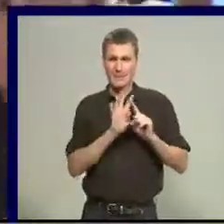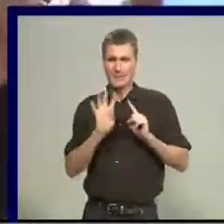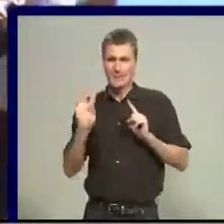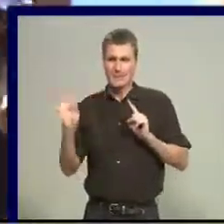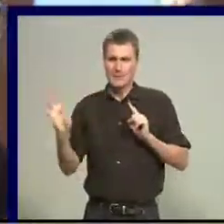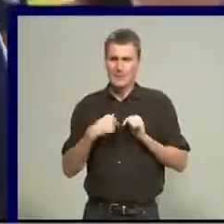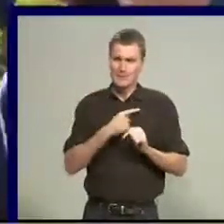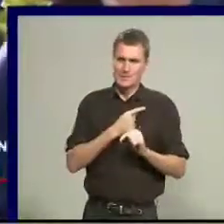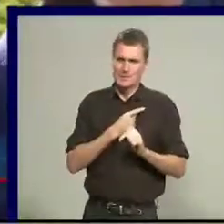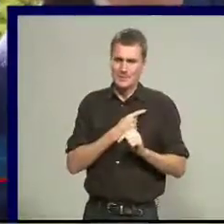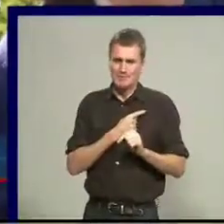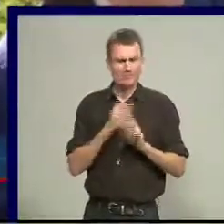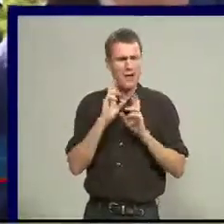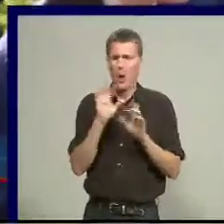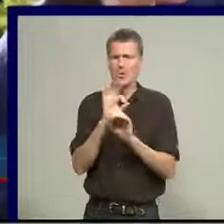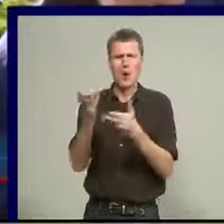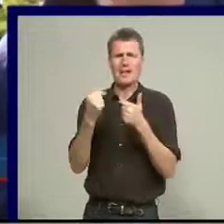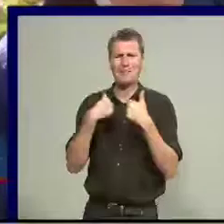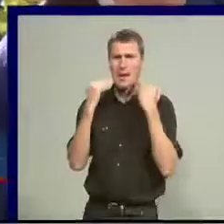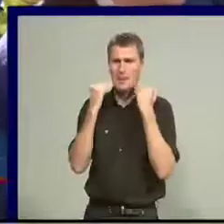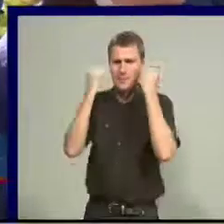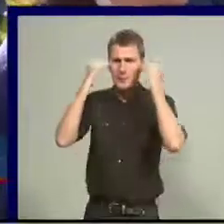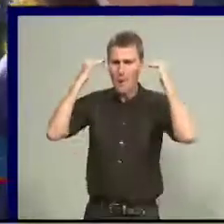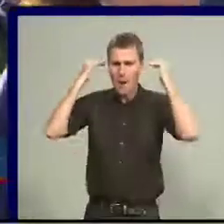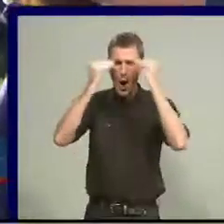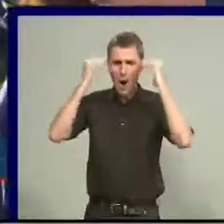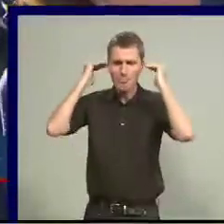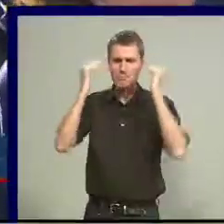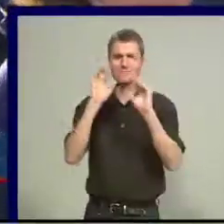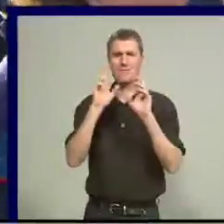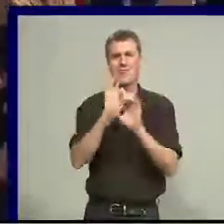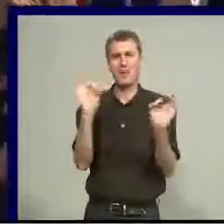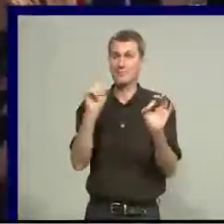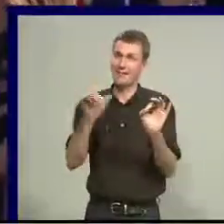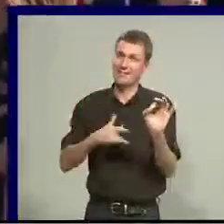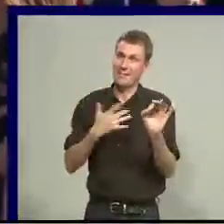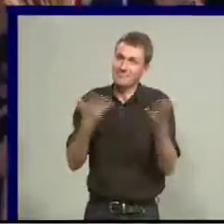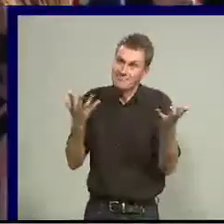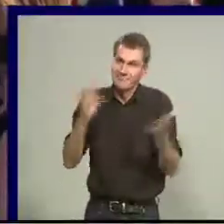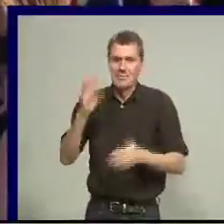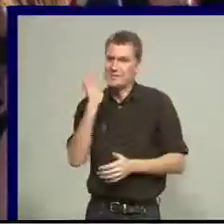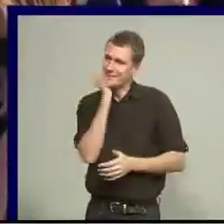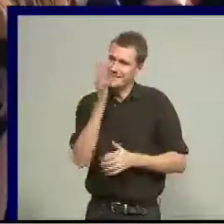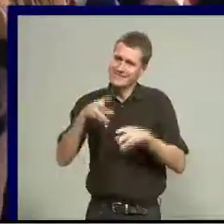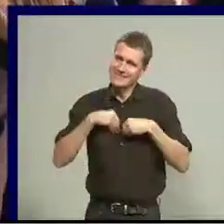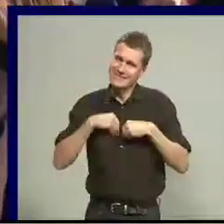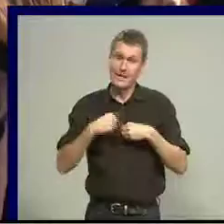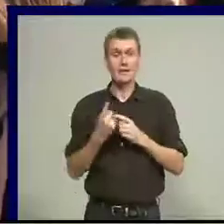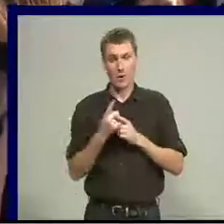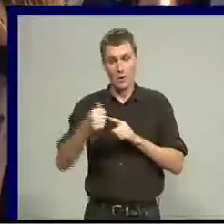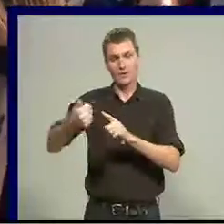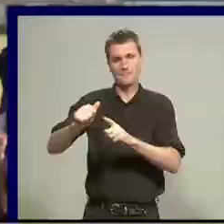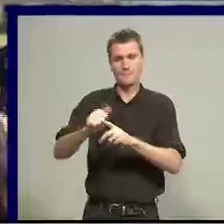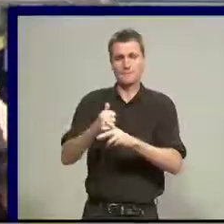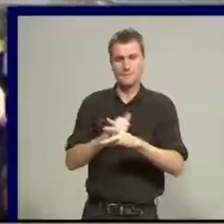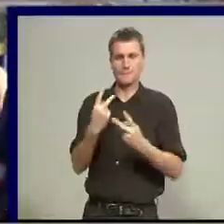just hoping that I won't get a bob. I really don't want a bob, but it's probably inevitable. One by one, they took to the cutting chair. I've never really